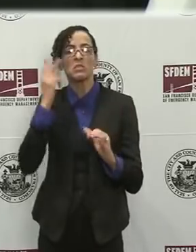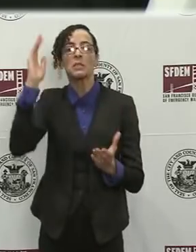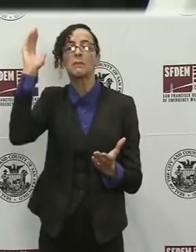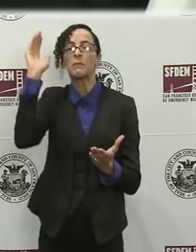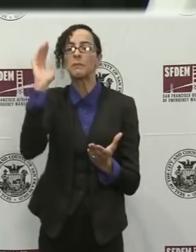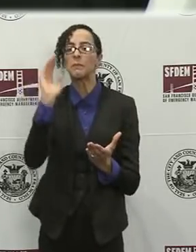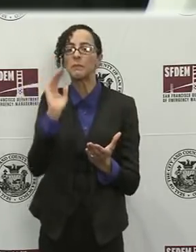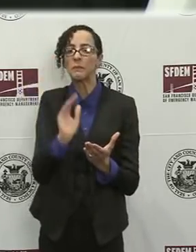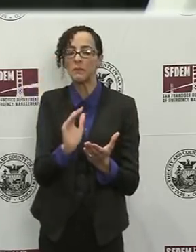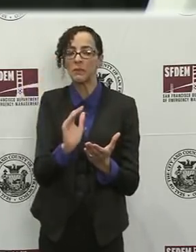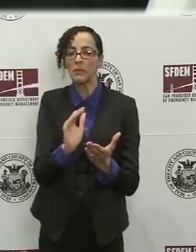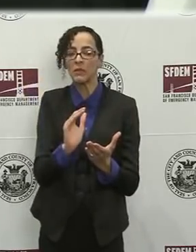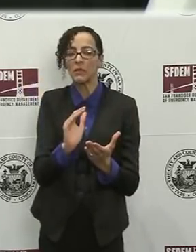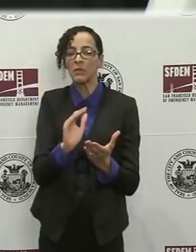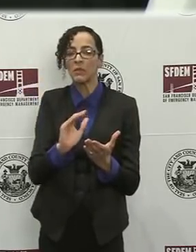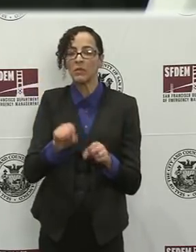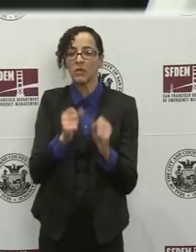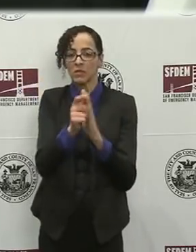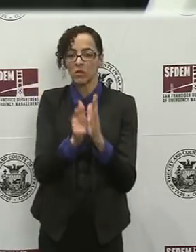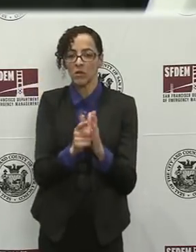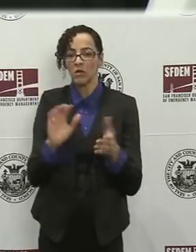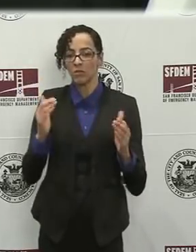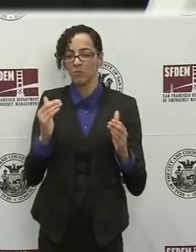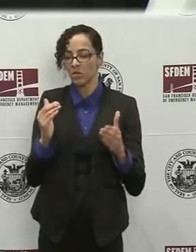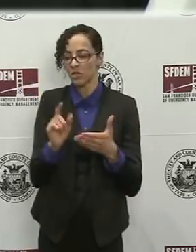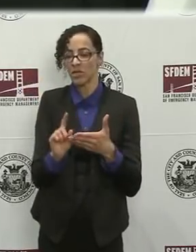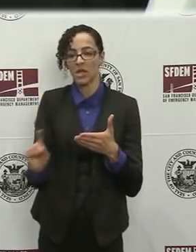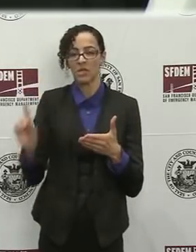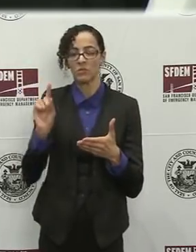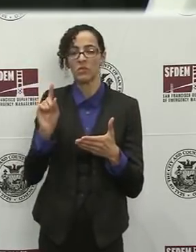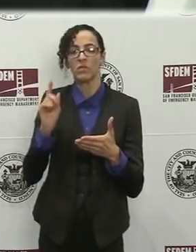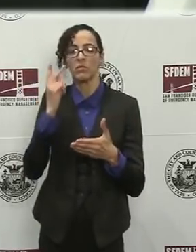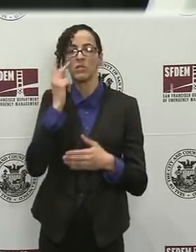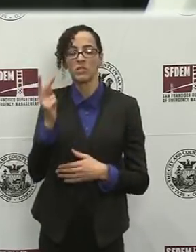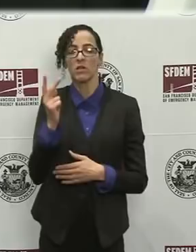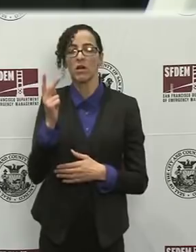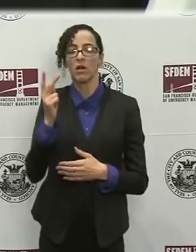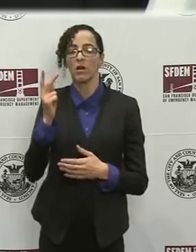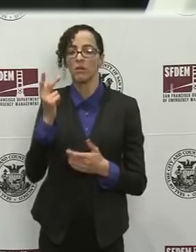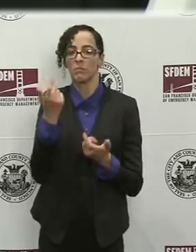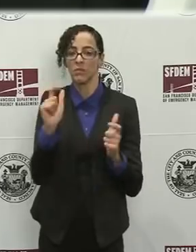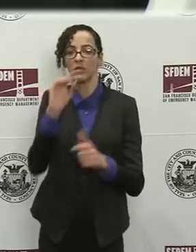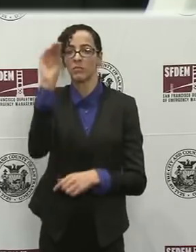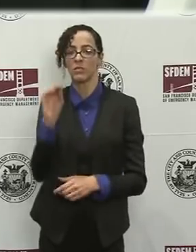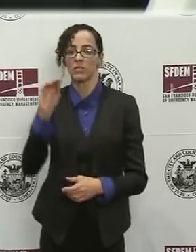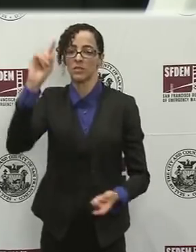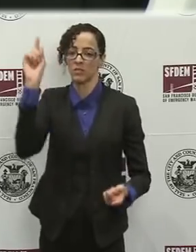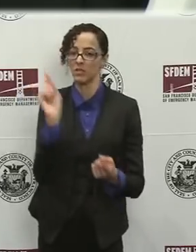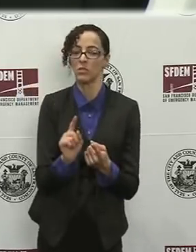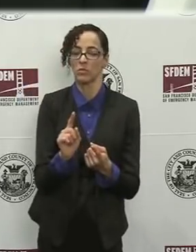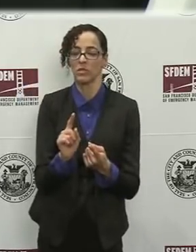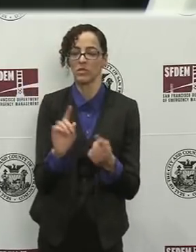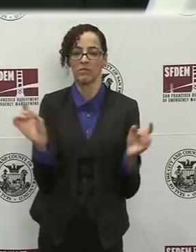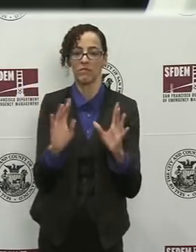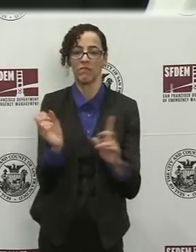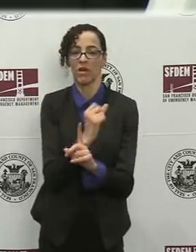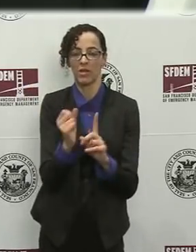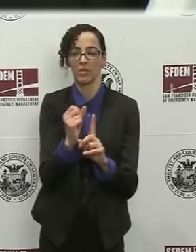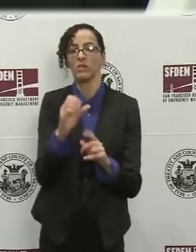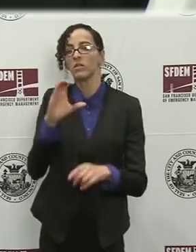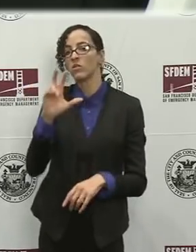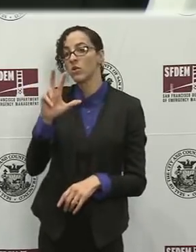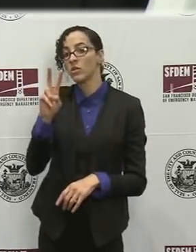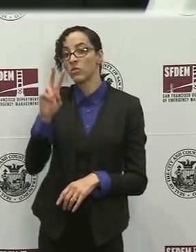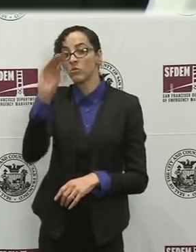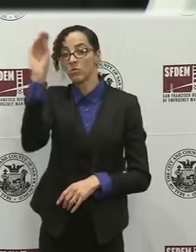a 24% decrease in violent crime. We saw a 32% decrease in property crime and an